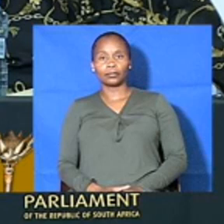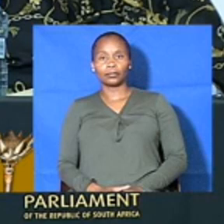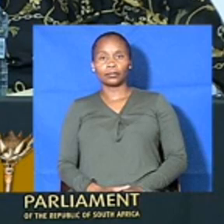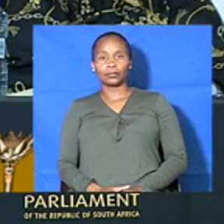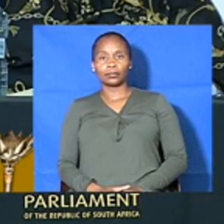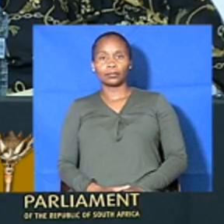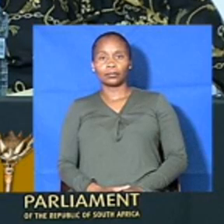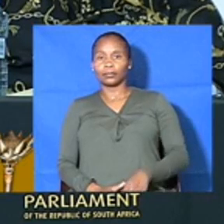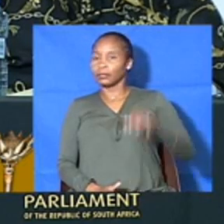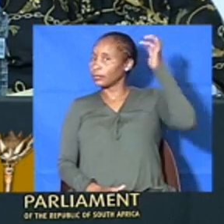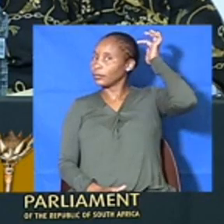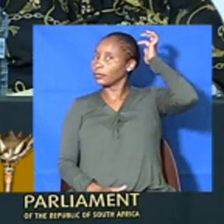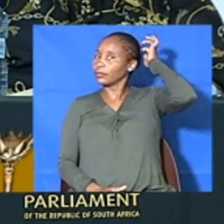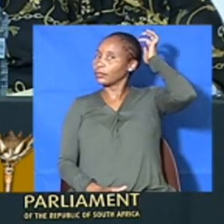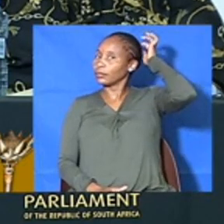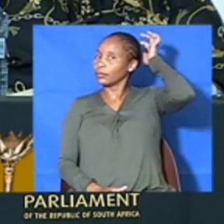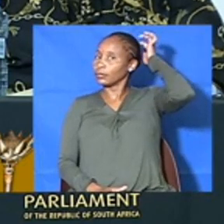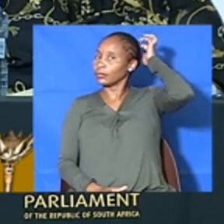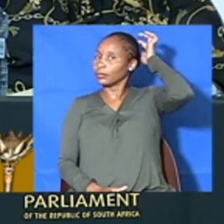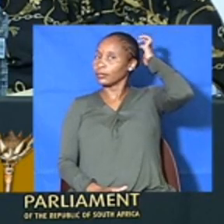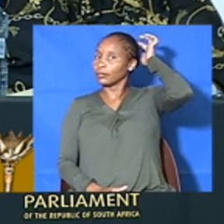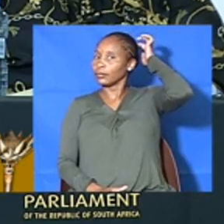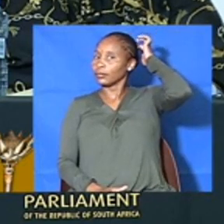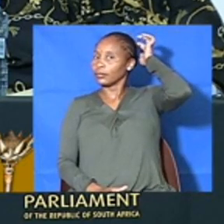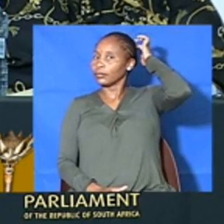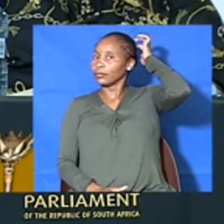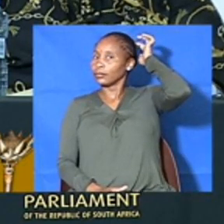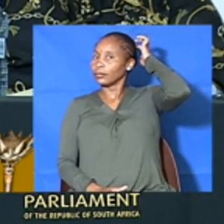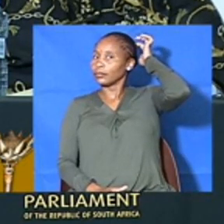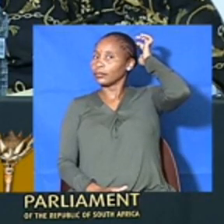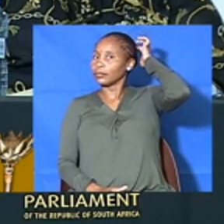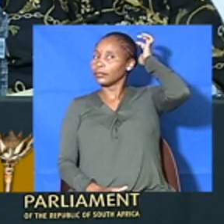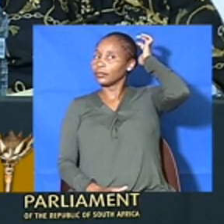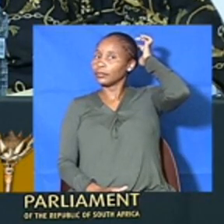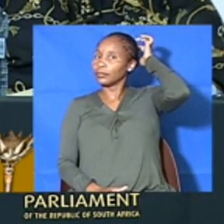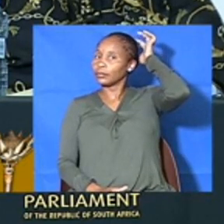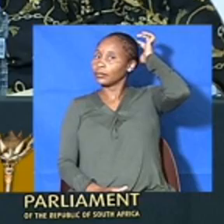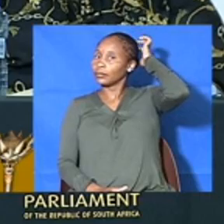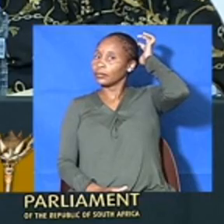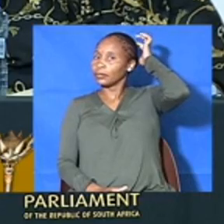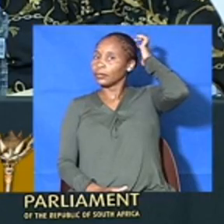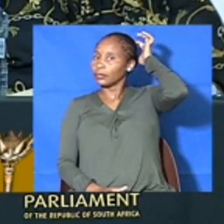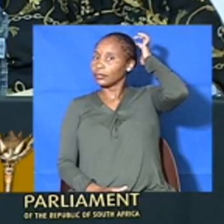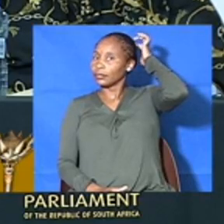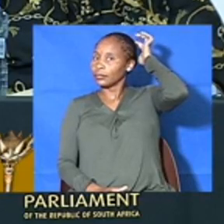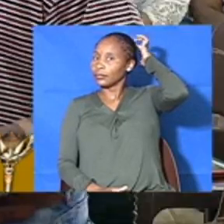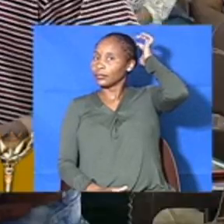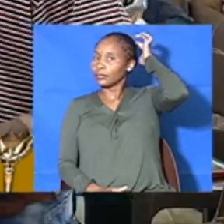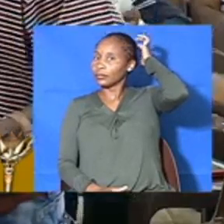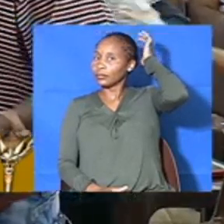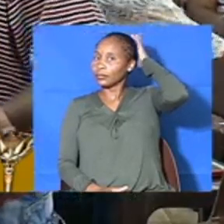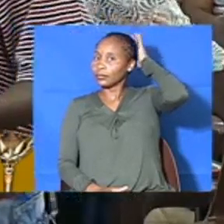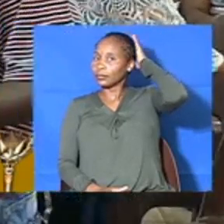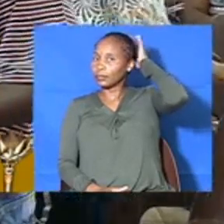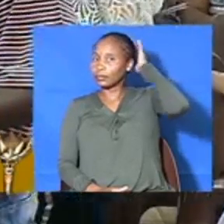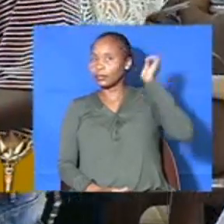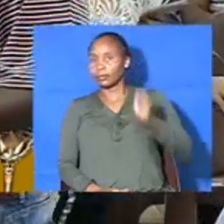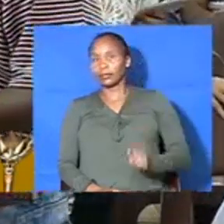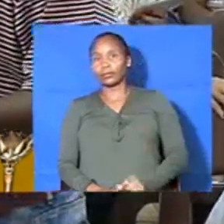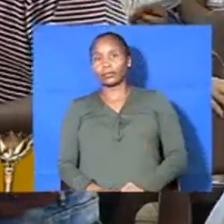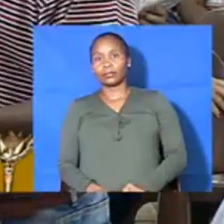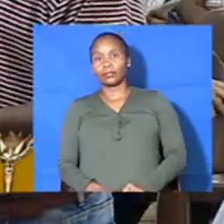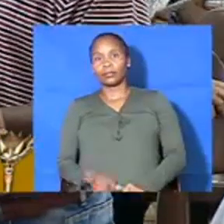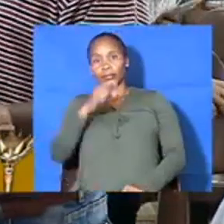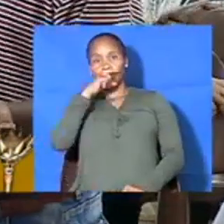17. And he said to me, the problem of South Africa on poverty,